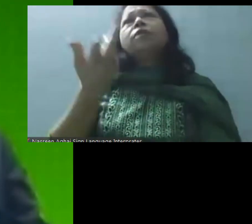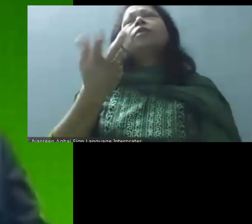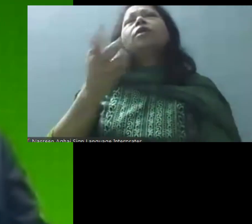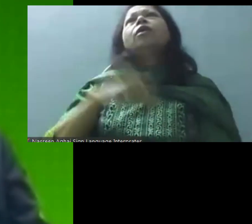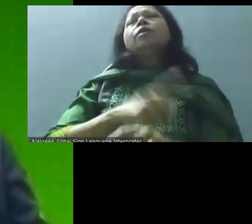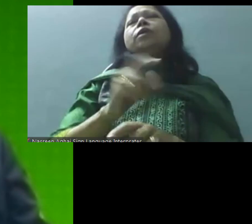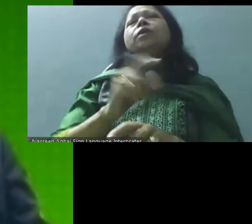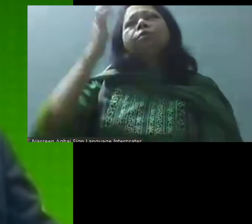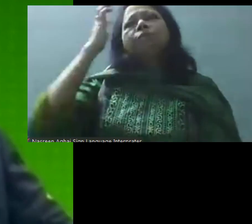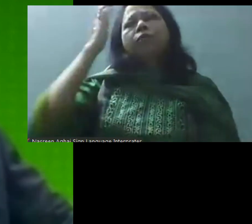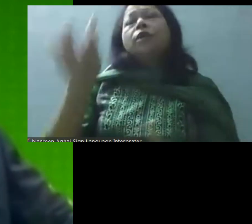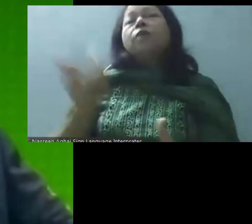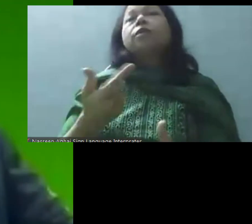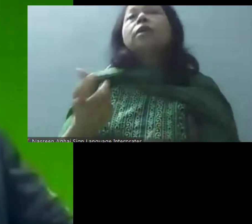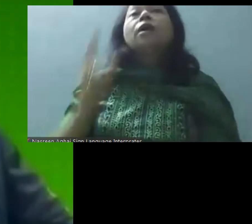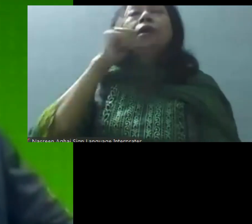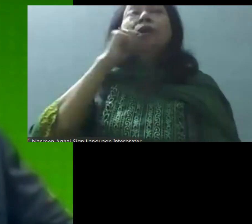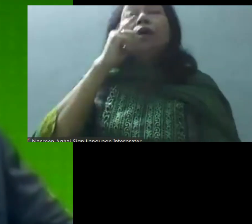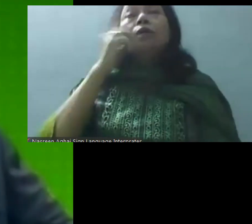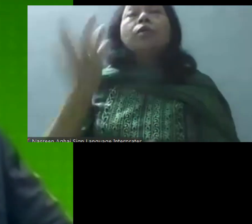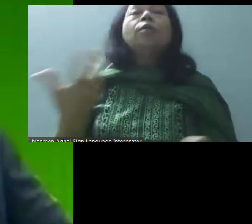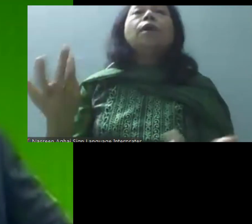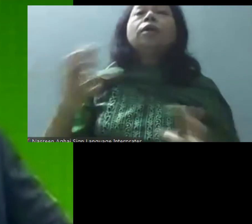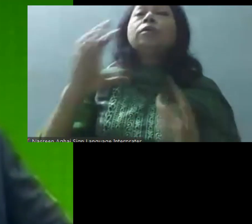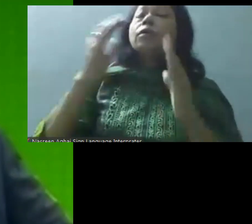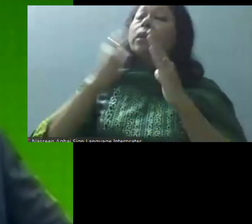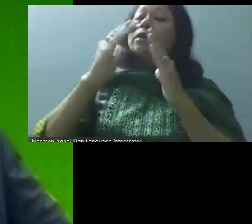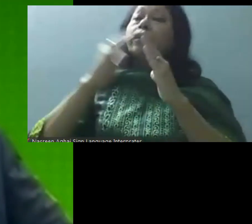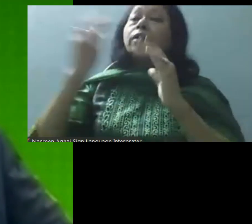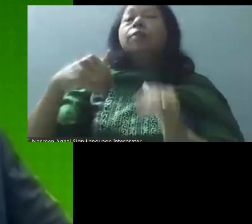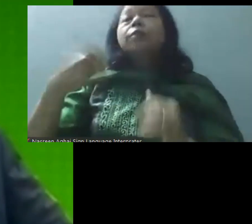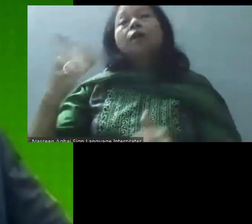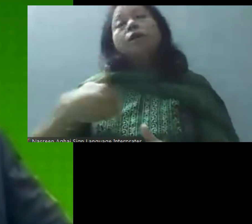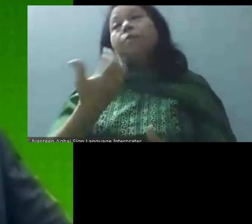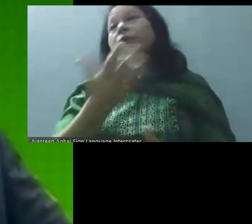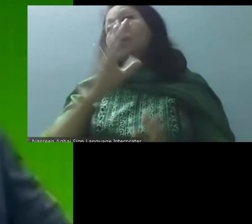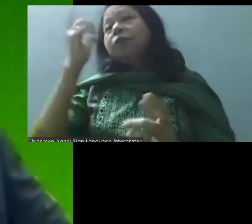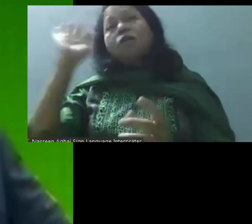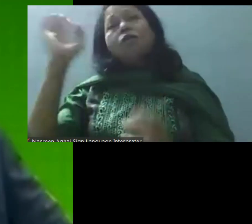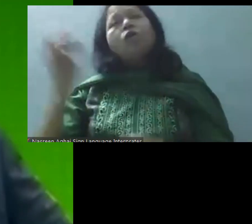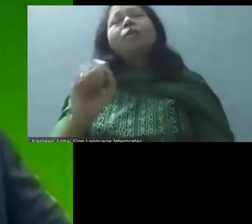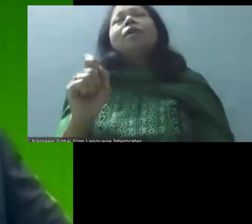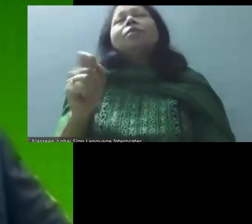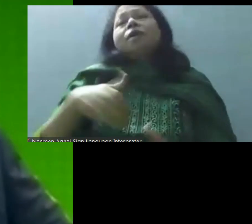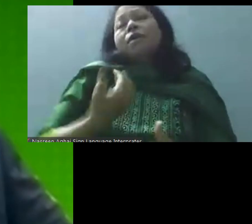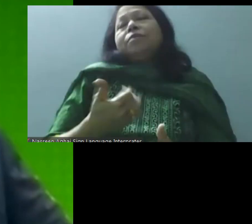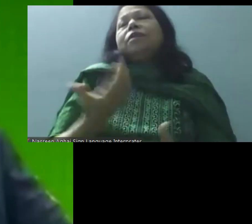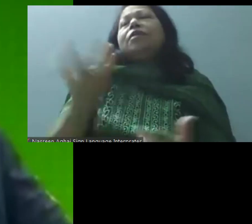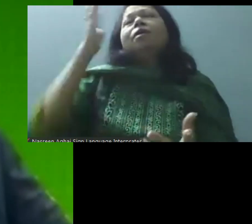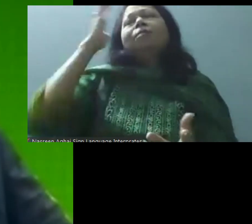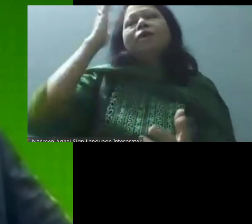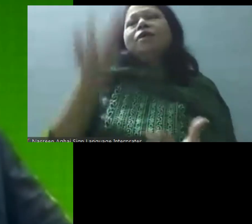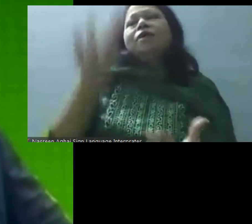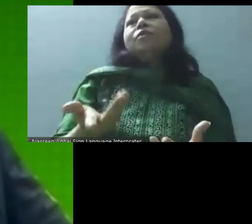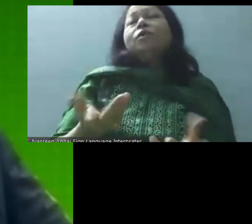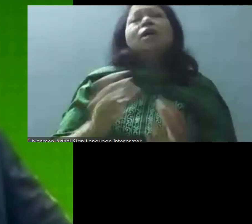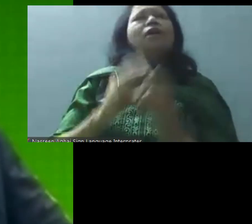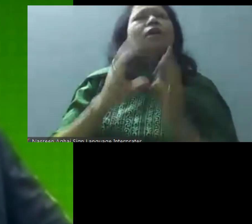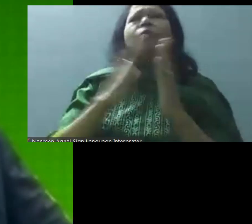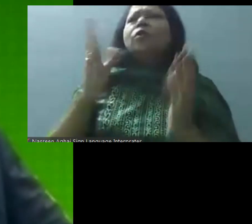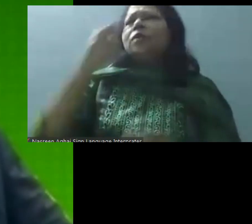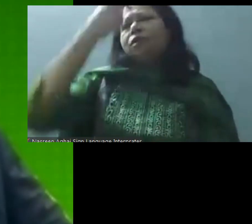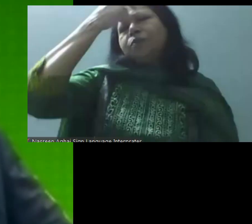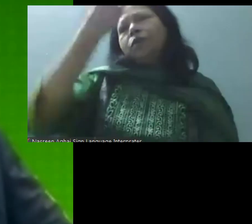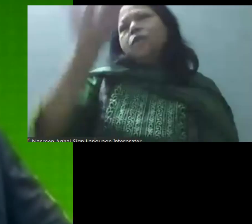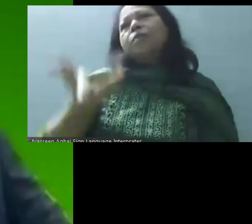our society that when the girls are at home, they have to assist their mothers in the household chores. So several of these issues, some of them